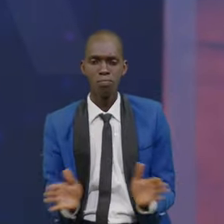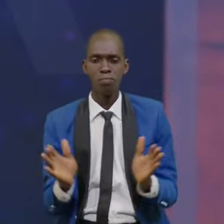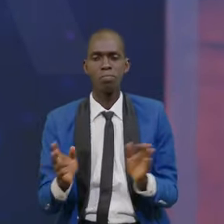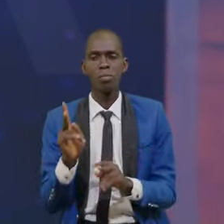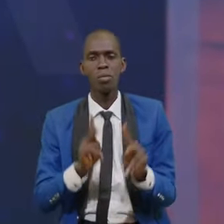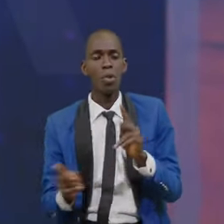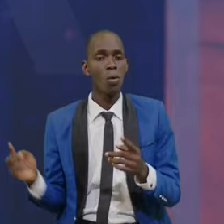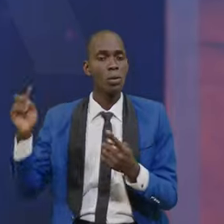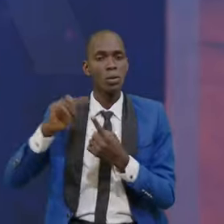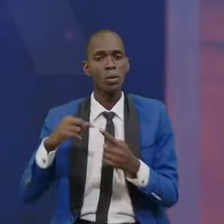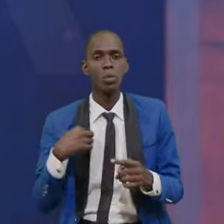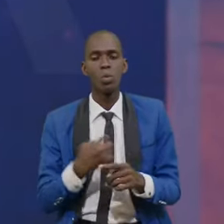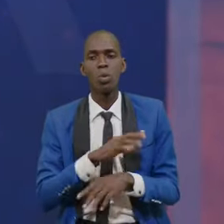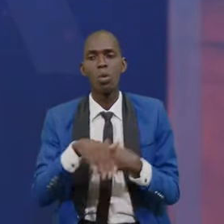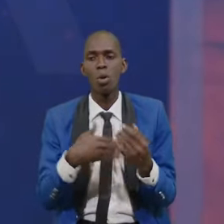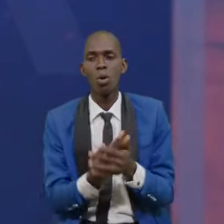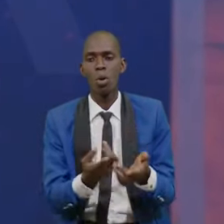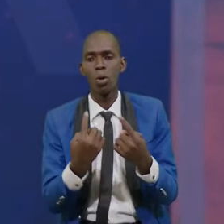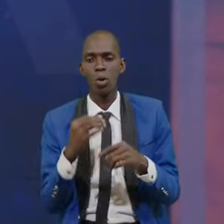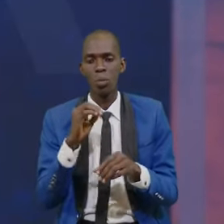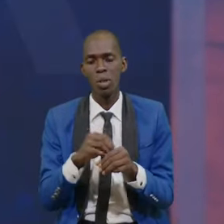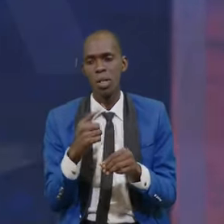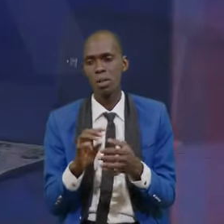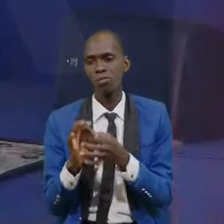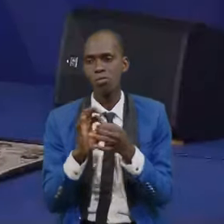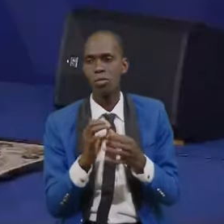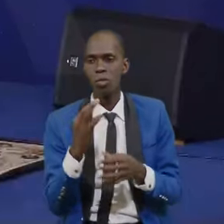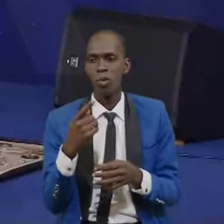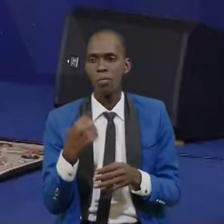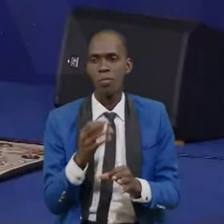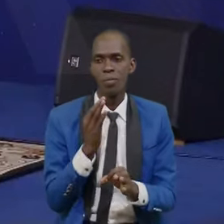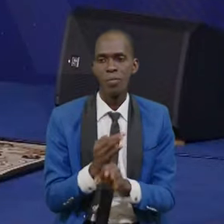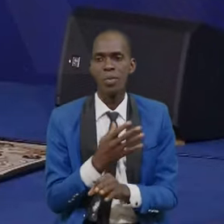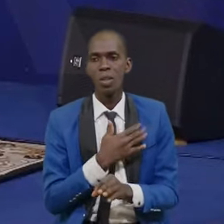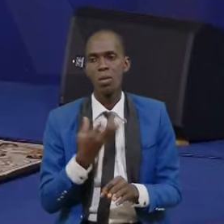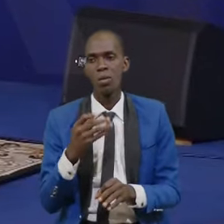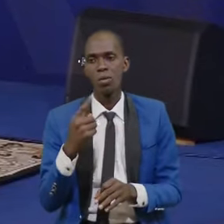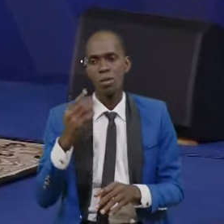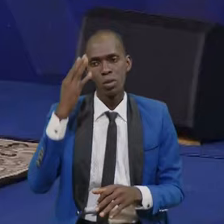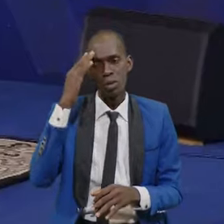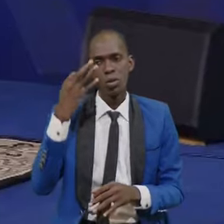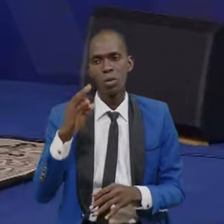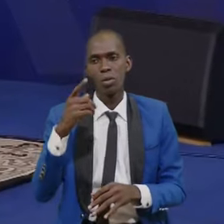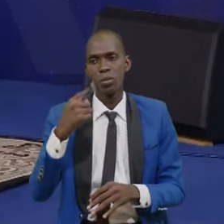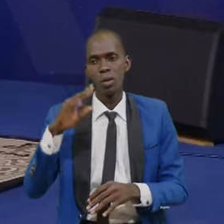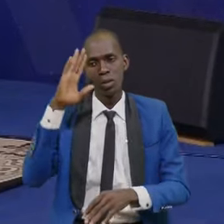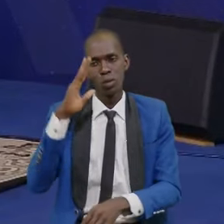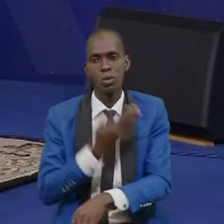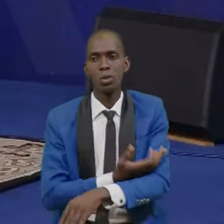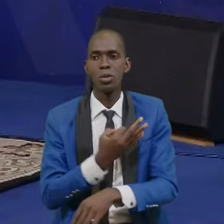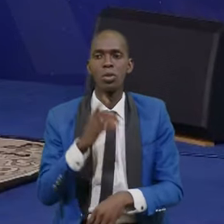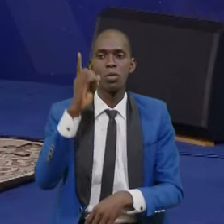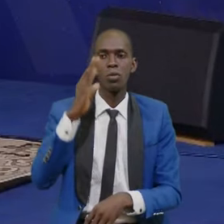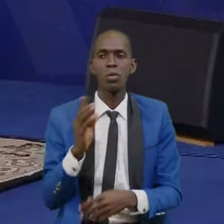all come in the unity of the faith and of the knowledge of the Son of God unto a